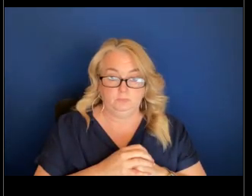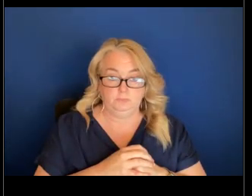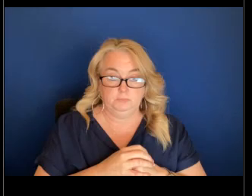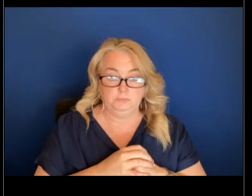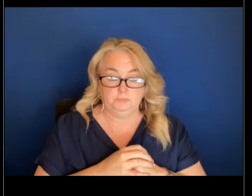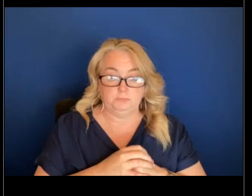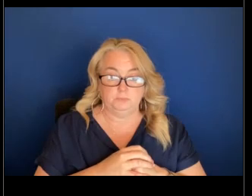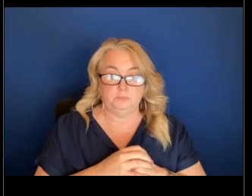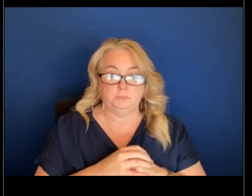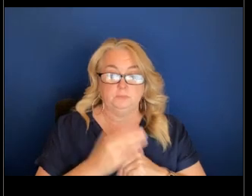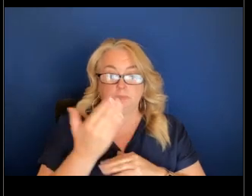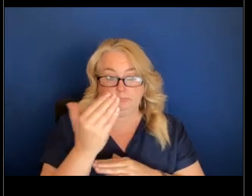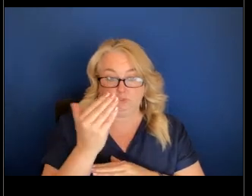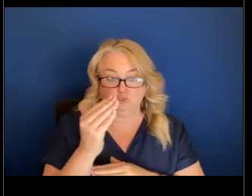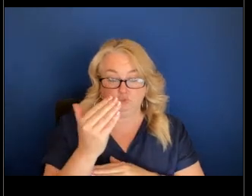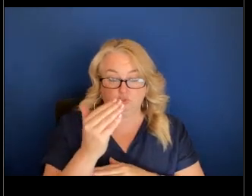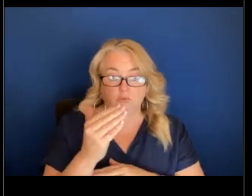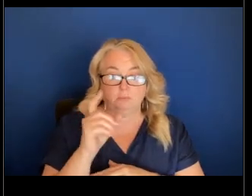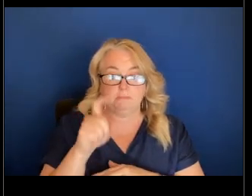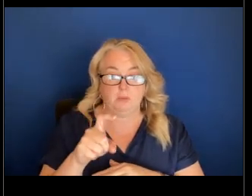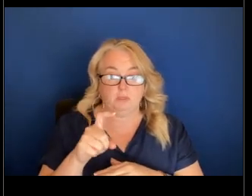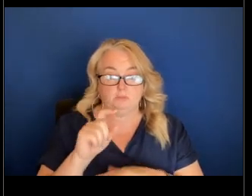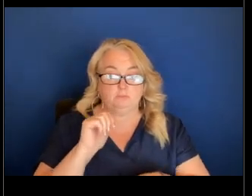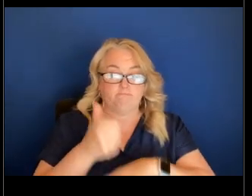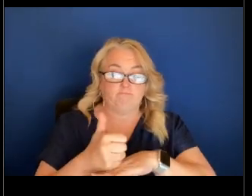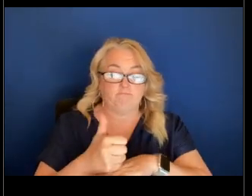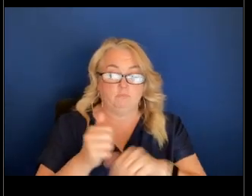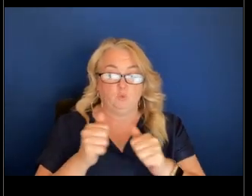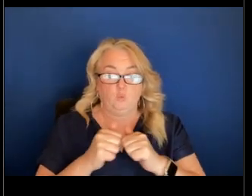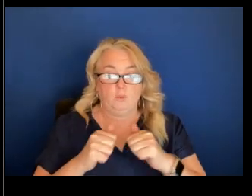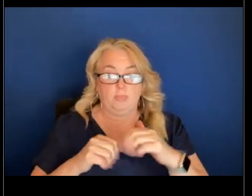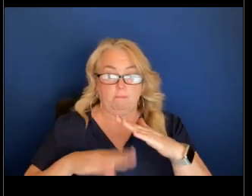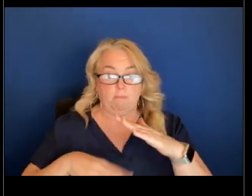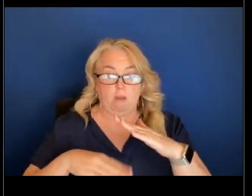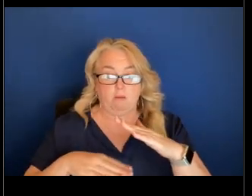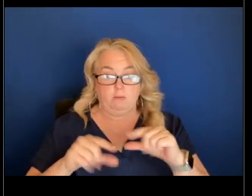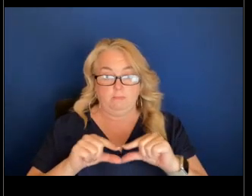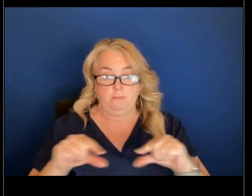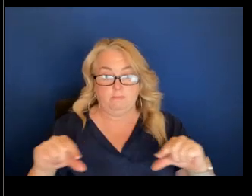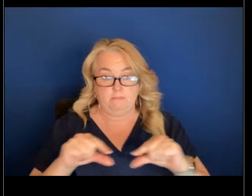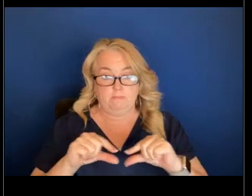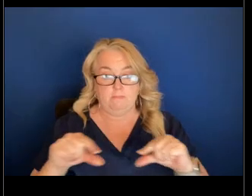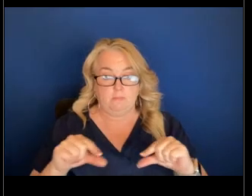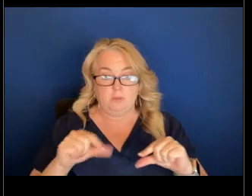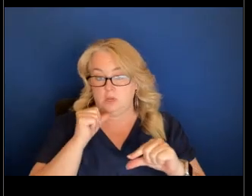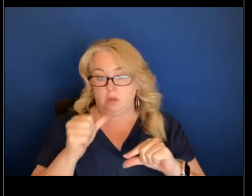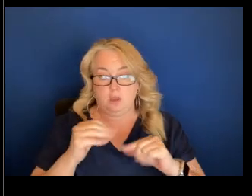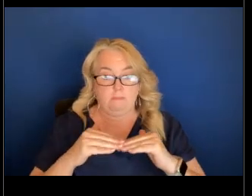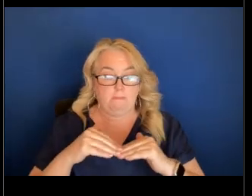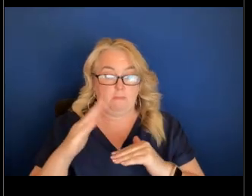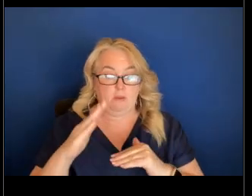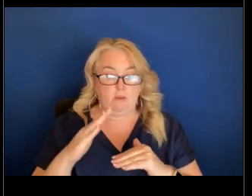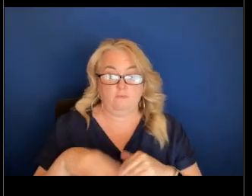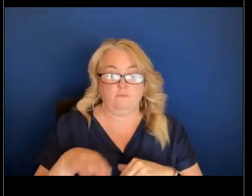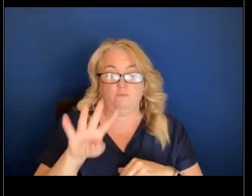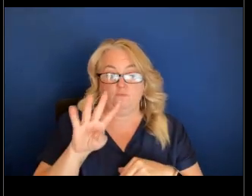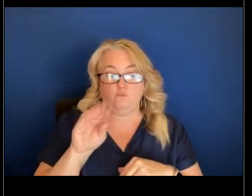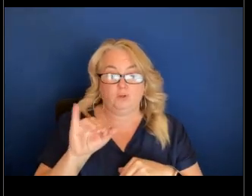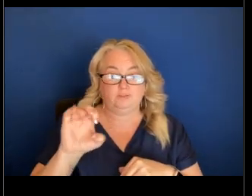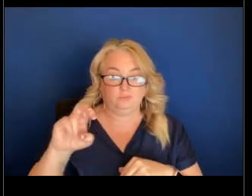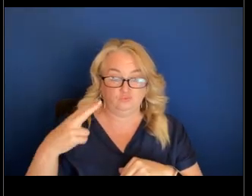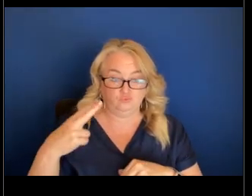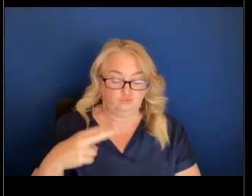Mirrors in public toilets must be mounted with the bottom reflective edge no higher than, the correct answer was